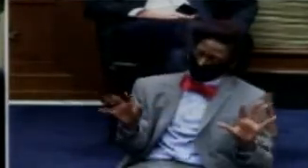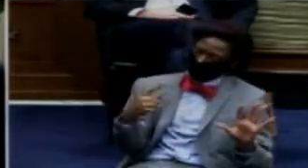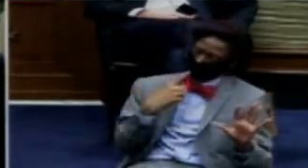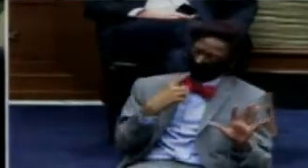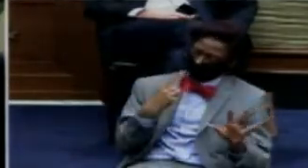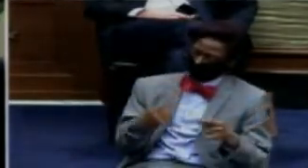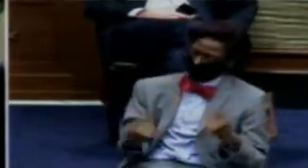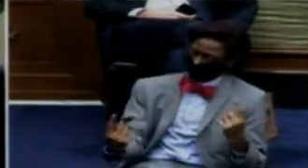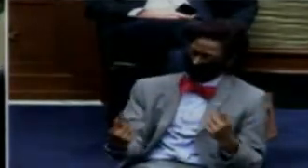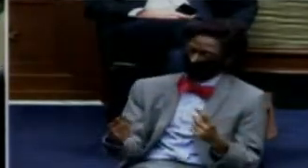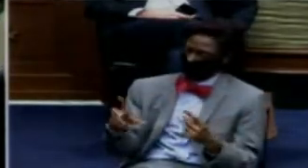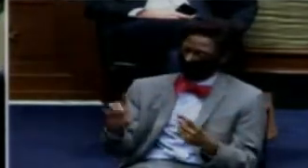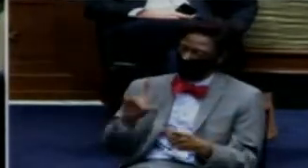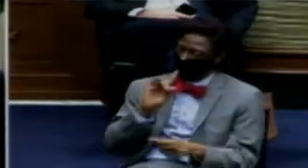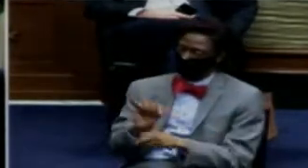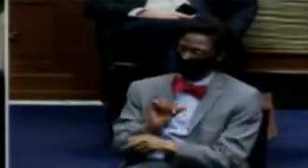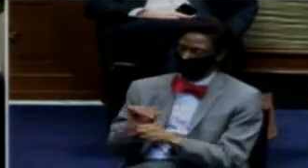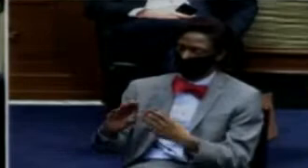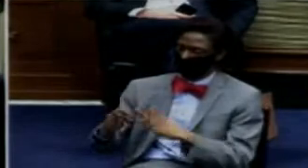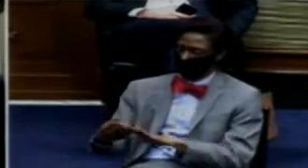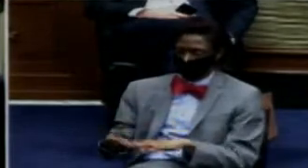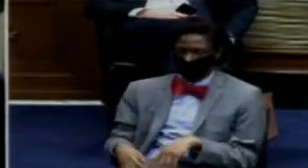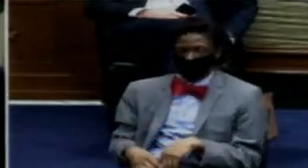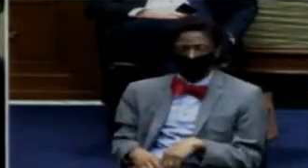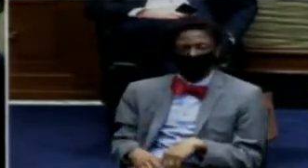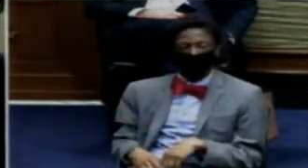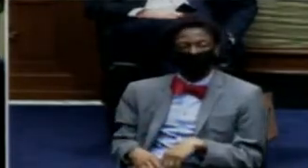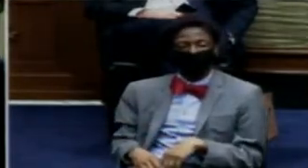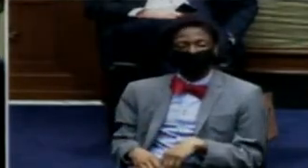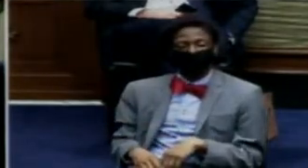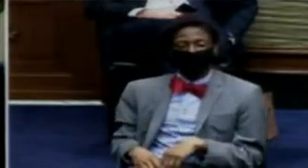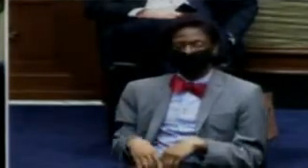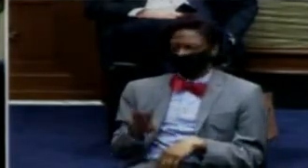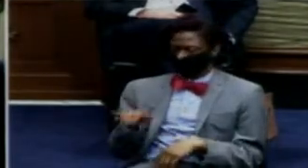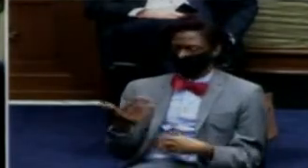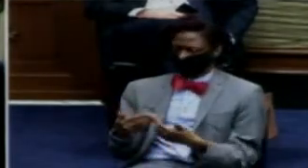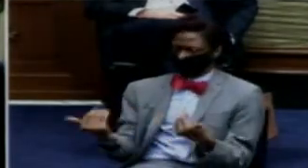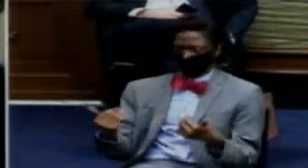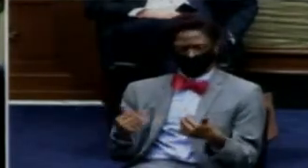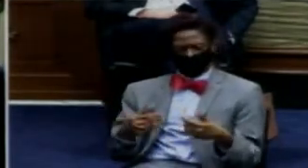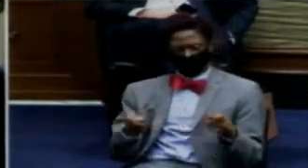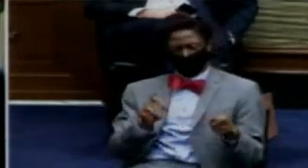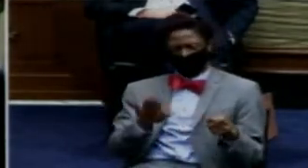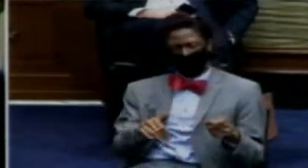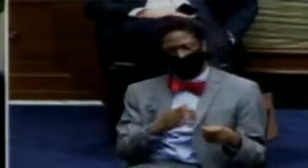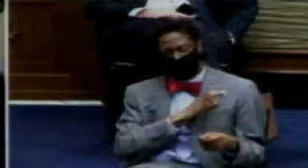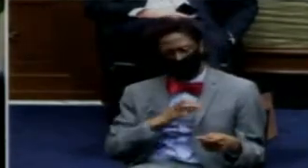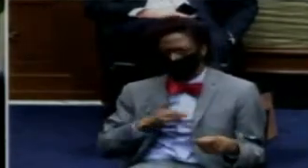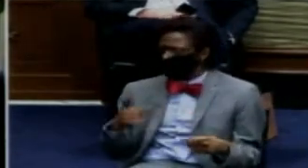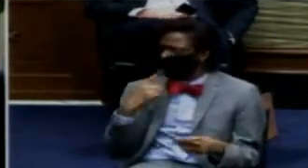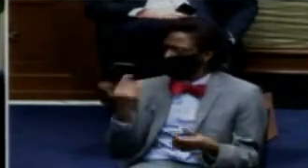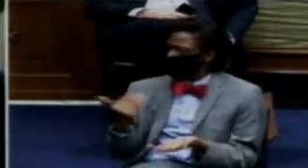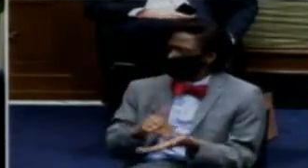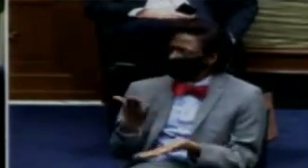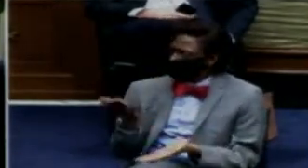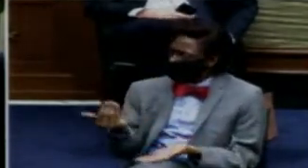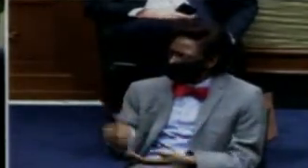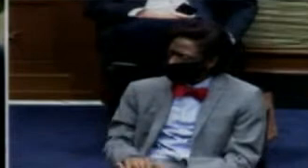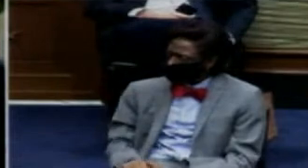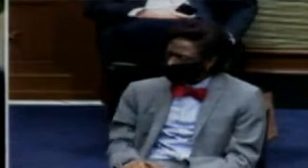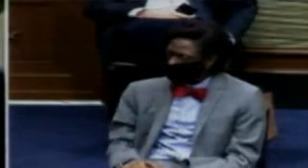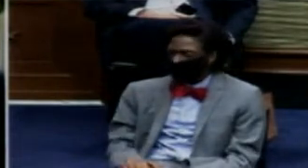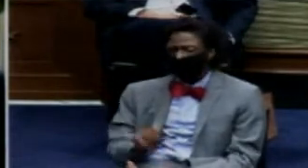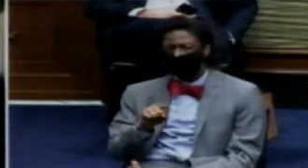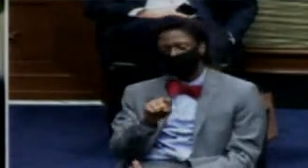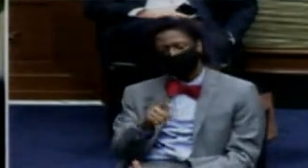it? Were the founding fathers just wrong in wanting a separate district controlled by Congress? Could you repeat that, sir?